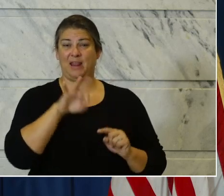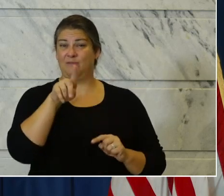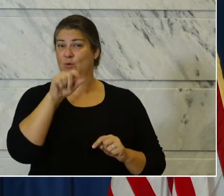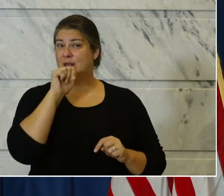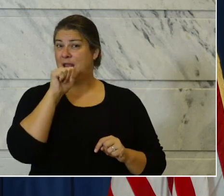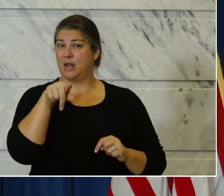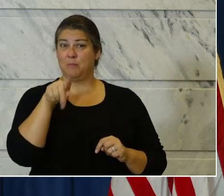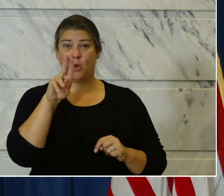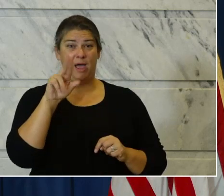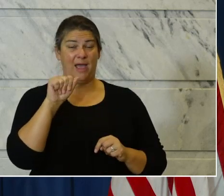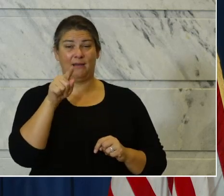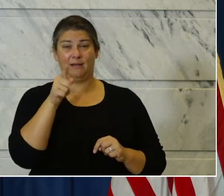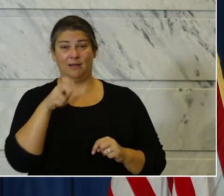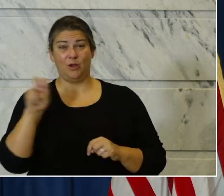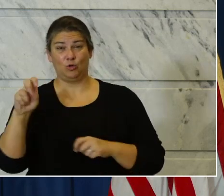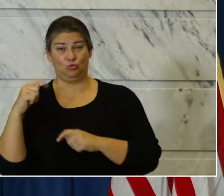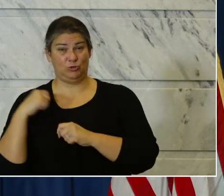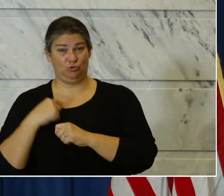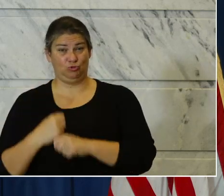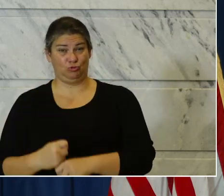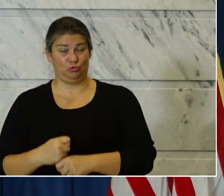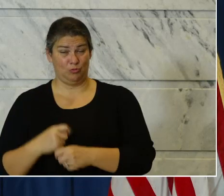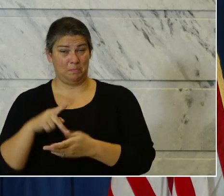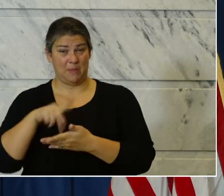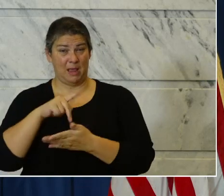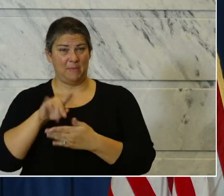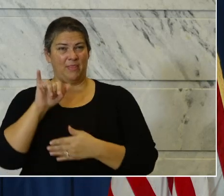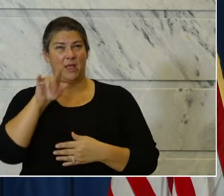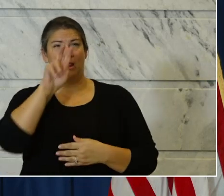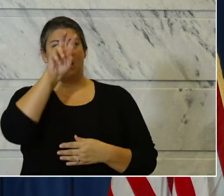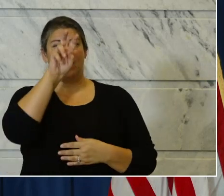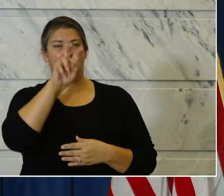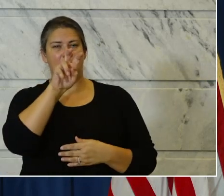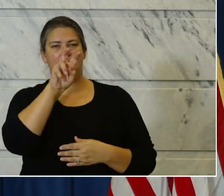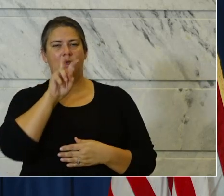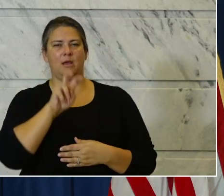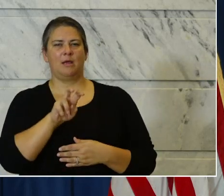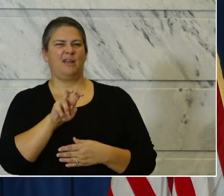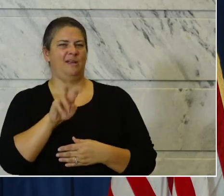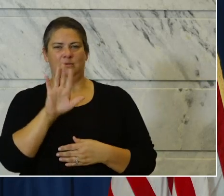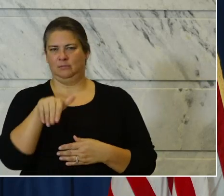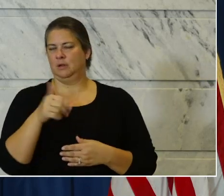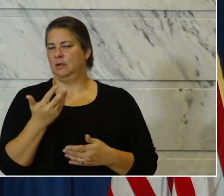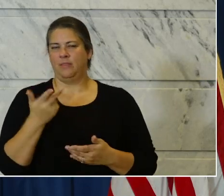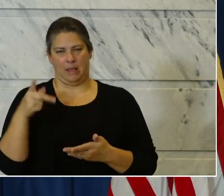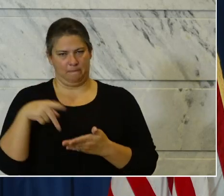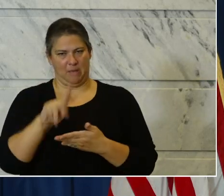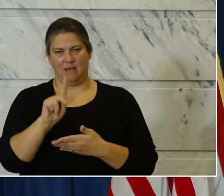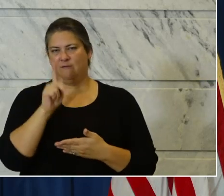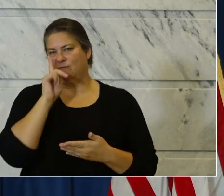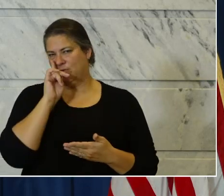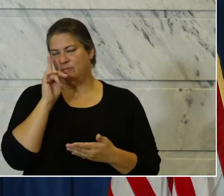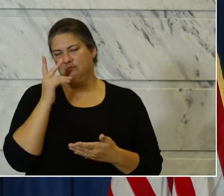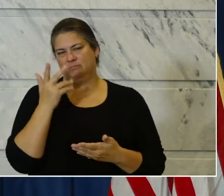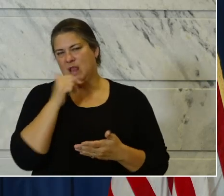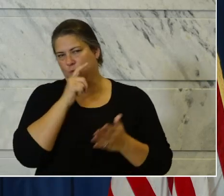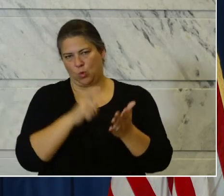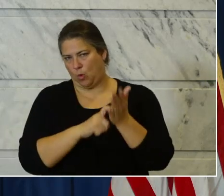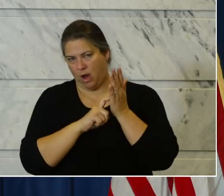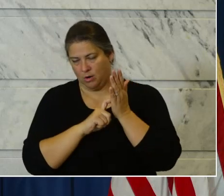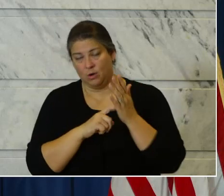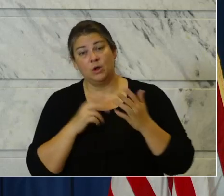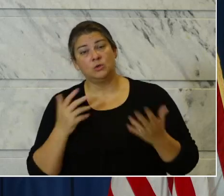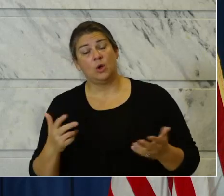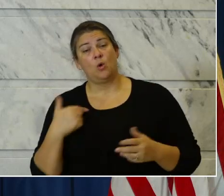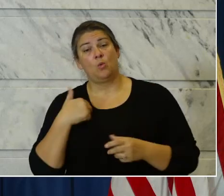some large universe of our claimants, we already had this certification. Since we had that, we made the decision to go ahead and push